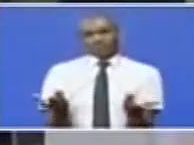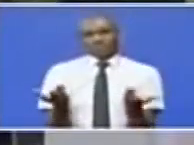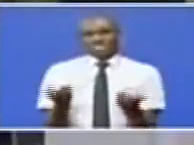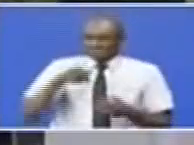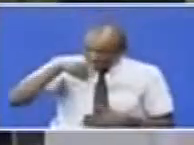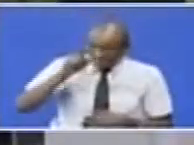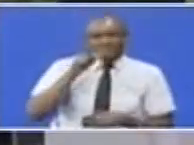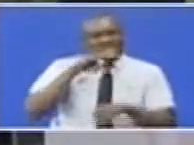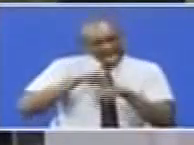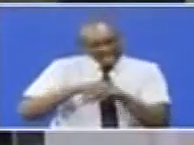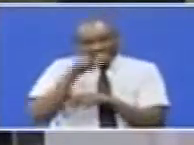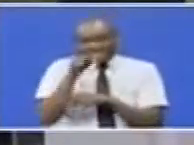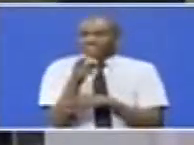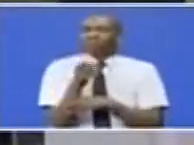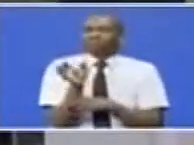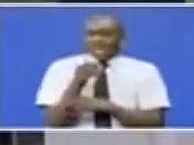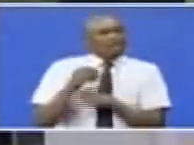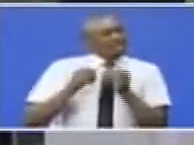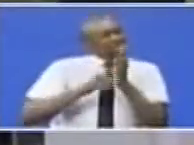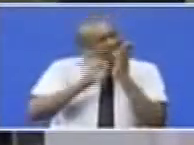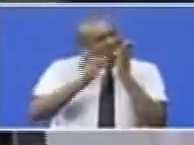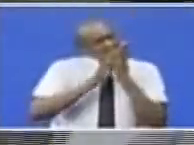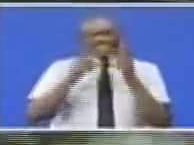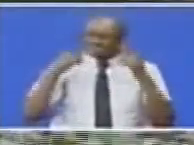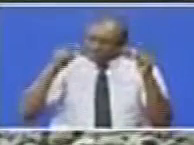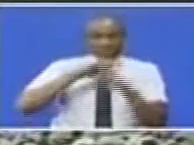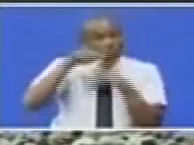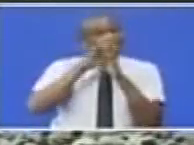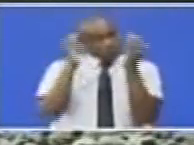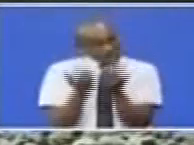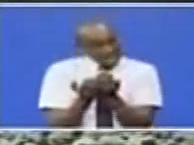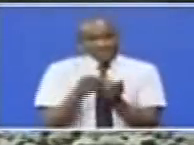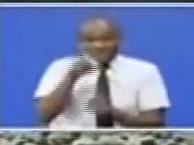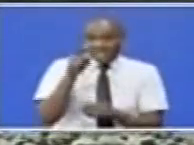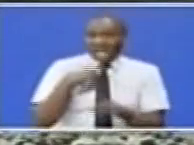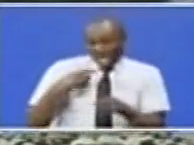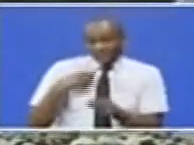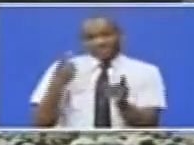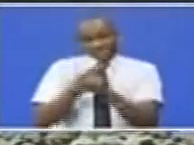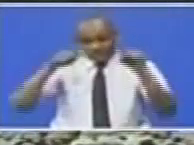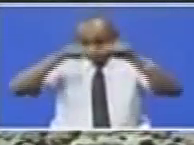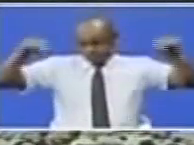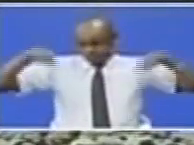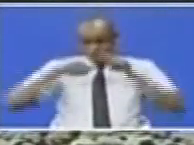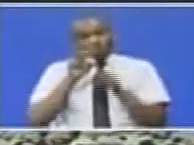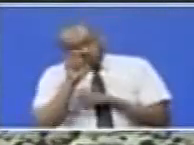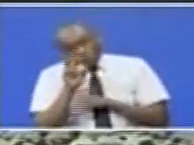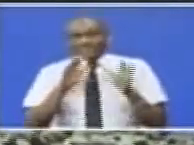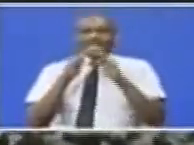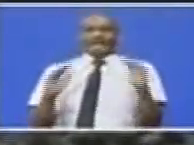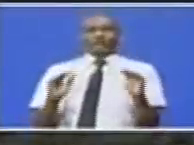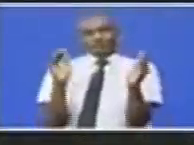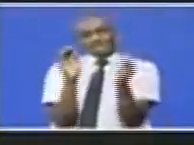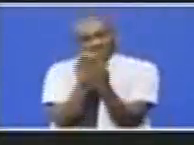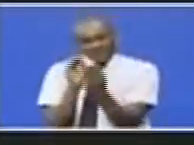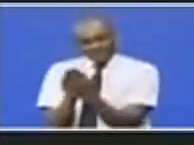is catching on a fad that has gained popularity worldwide and contributed to the steady increase in aquarium fish trade globally. The fishes